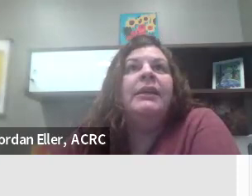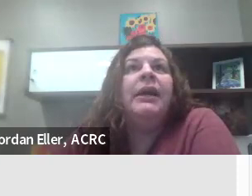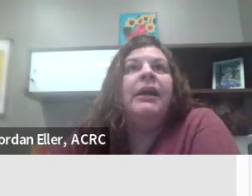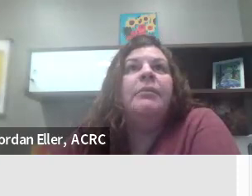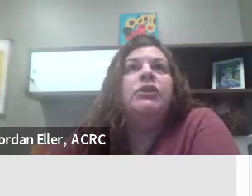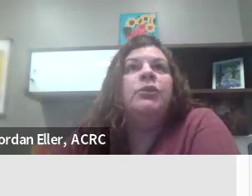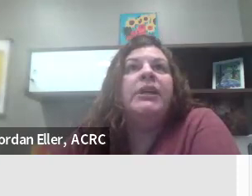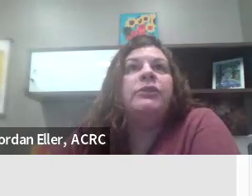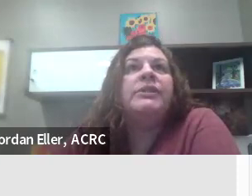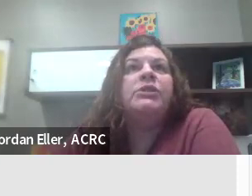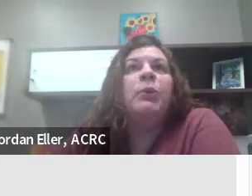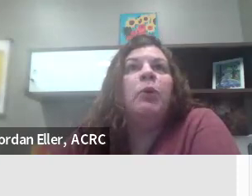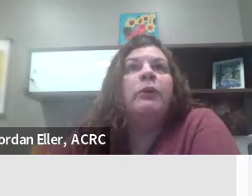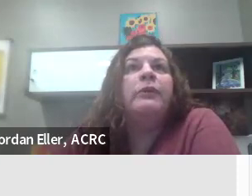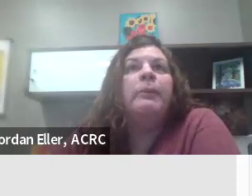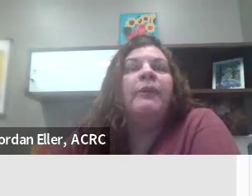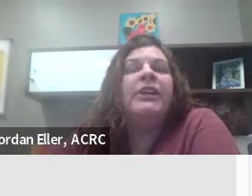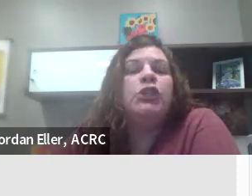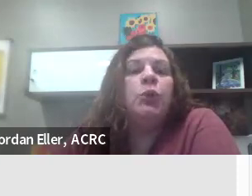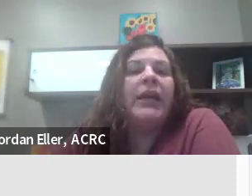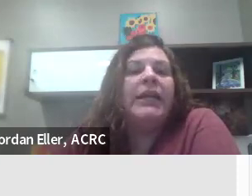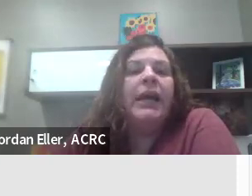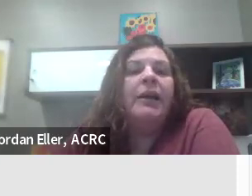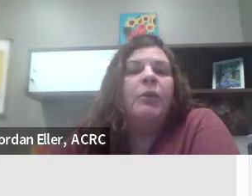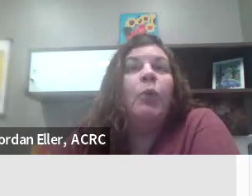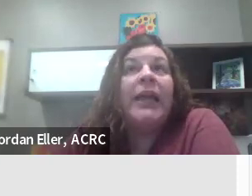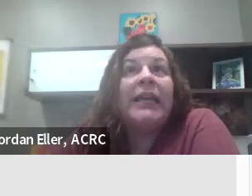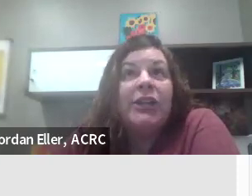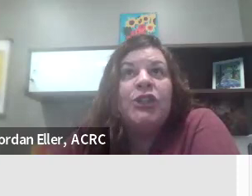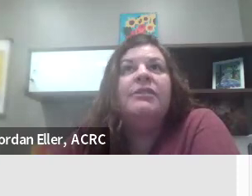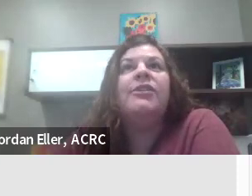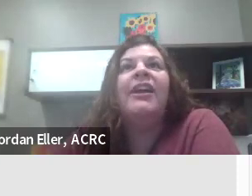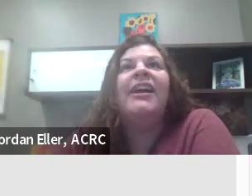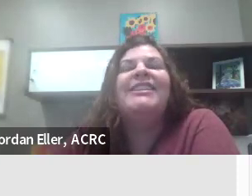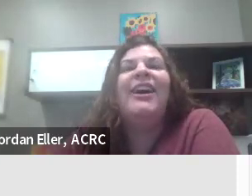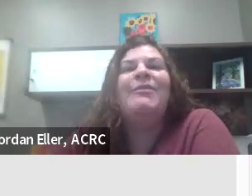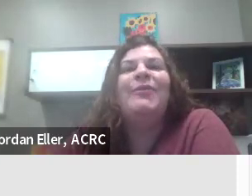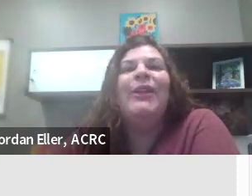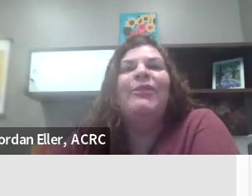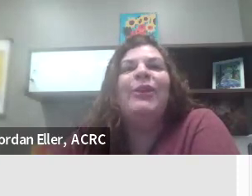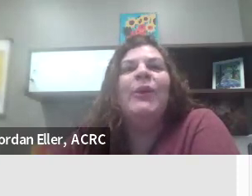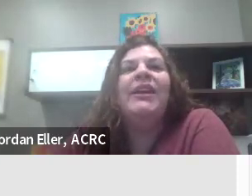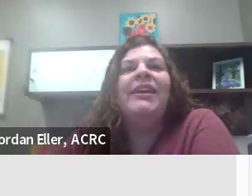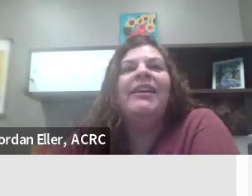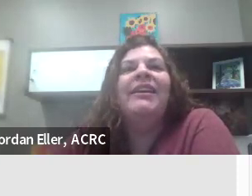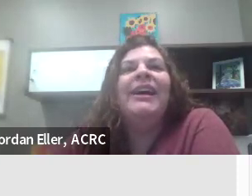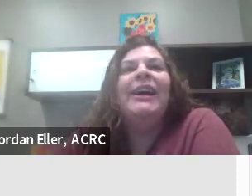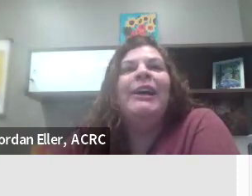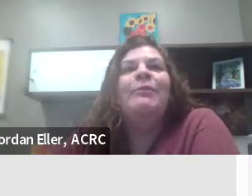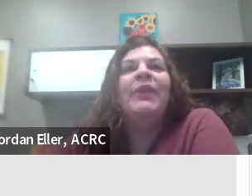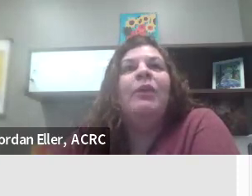highlighted the direct services professional recognition, sorry guys, for the